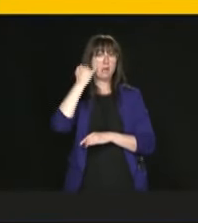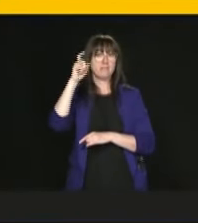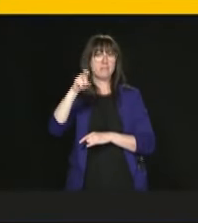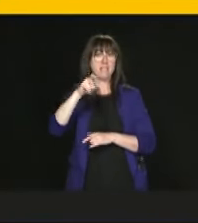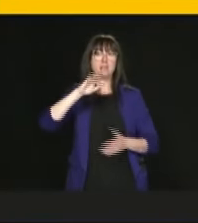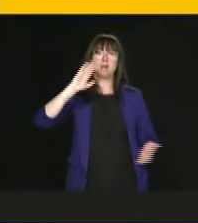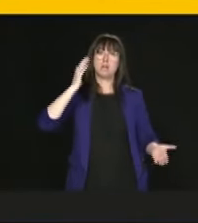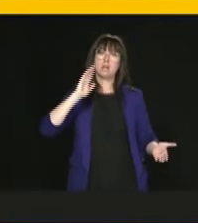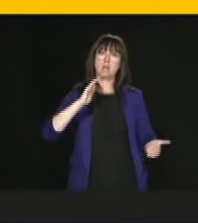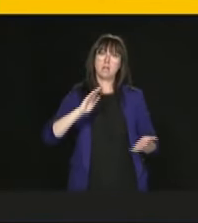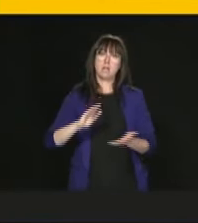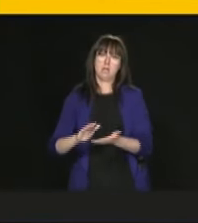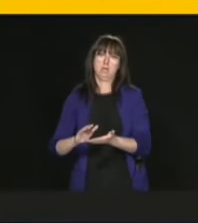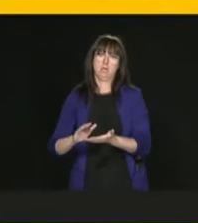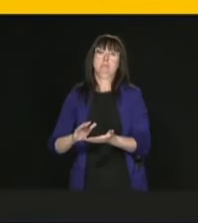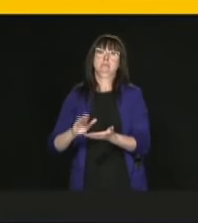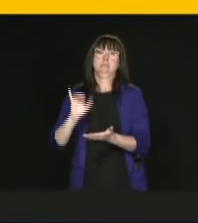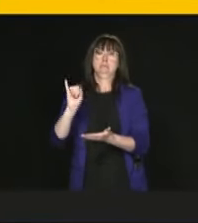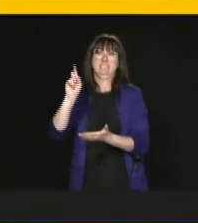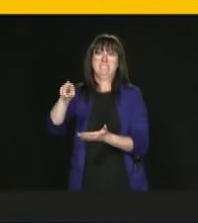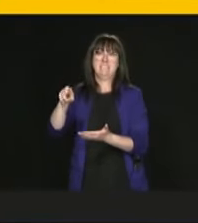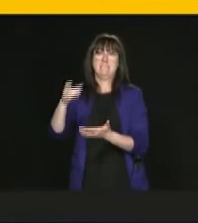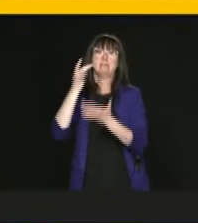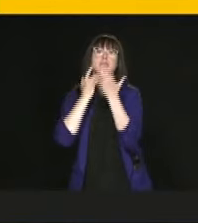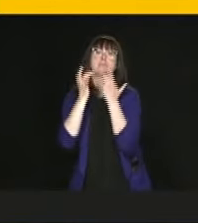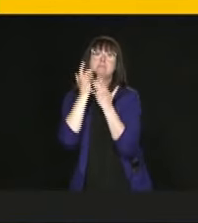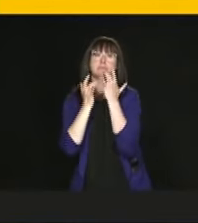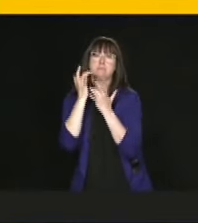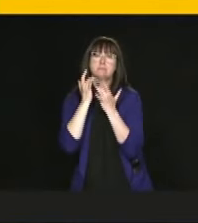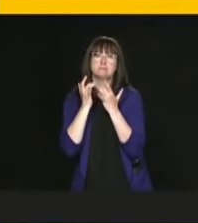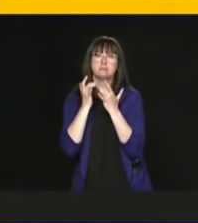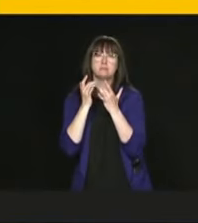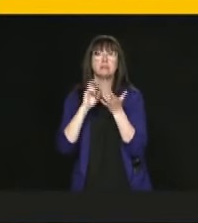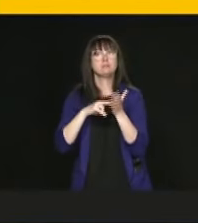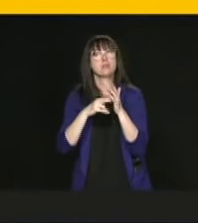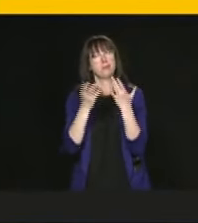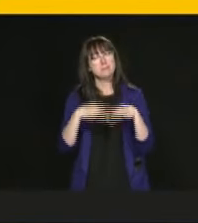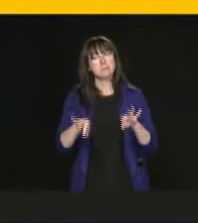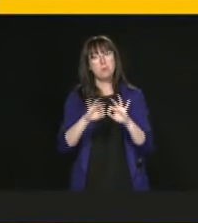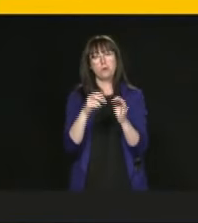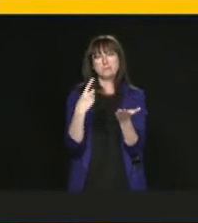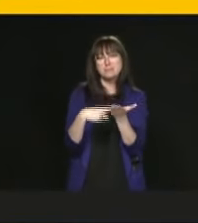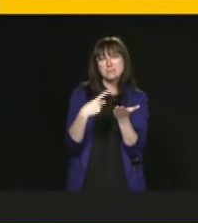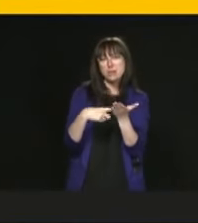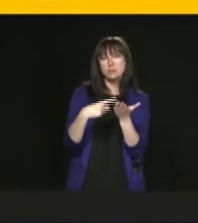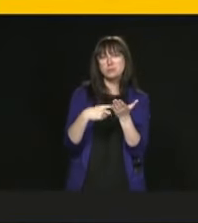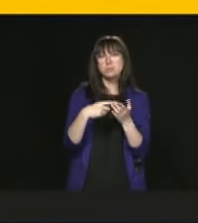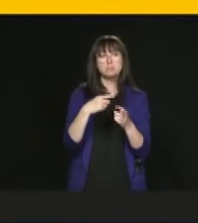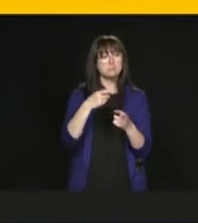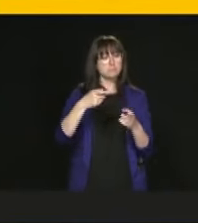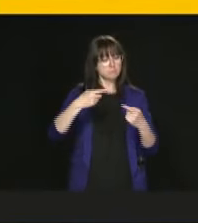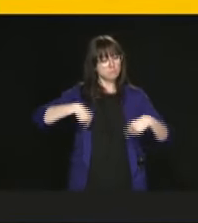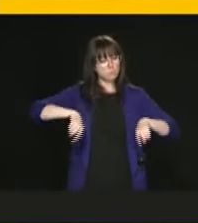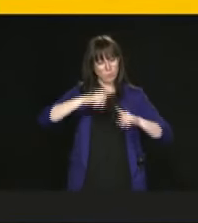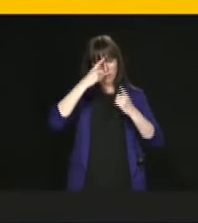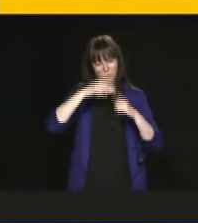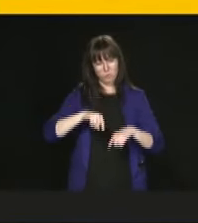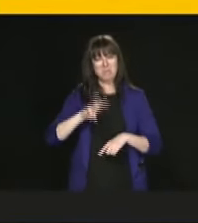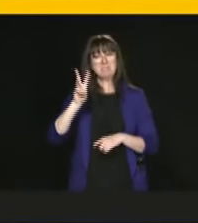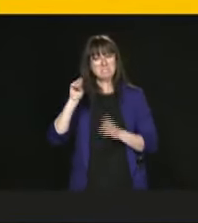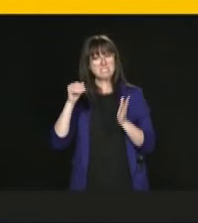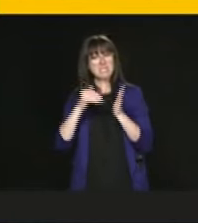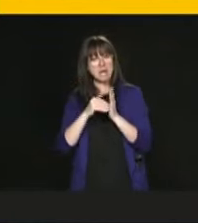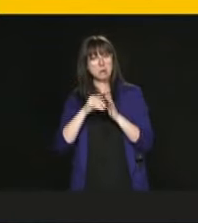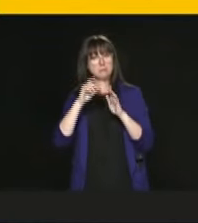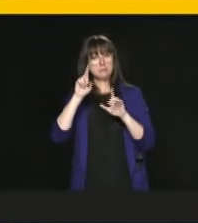So this is a complex discussion where we all agree that even with 60,000, you know, that's a good capacity, but we're